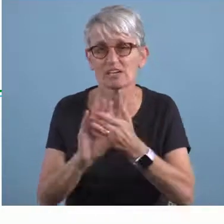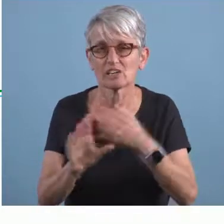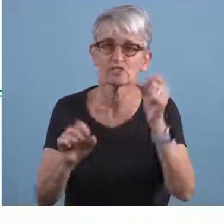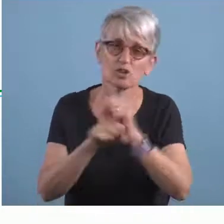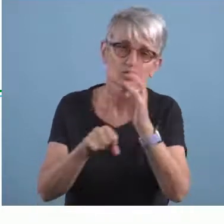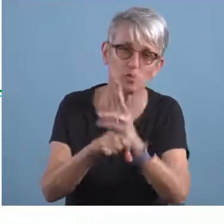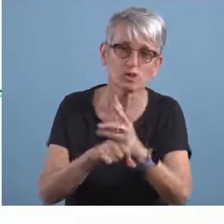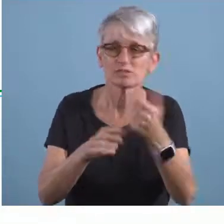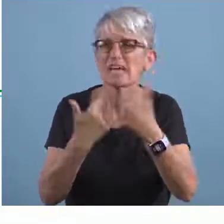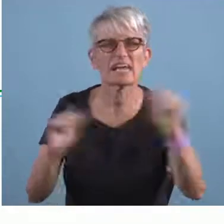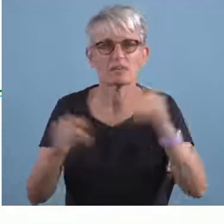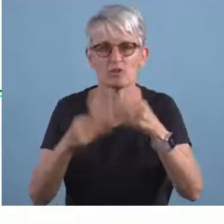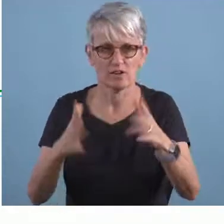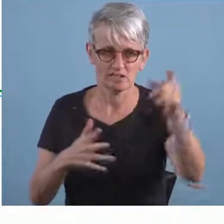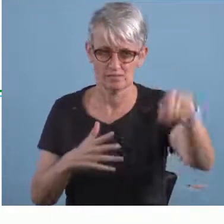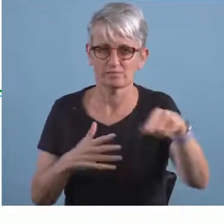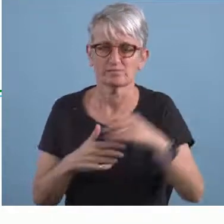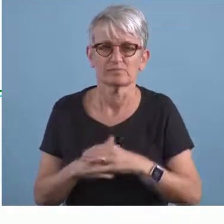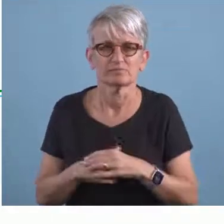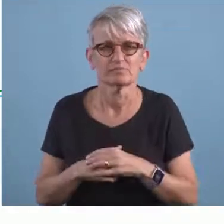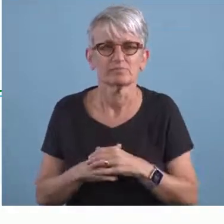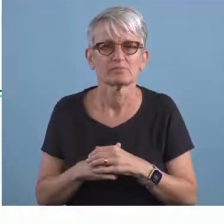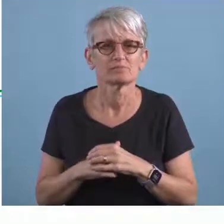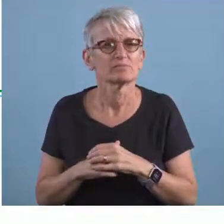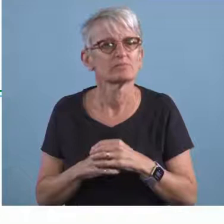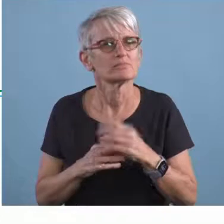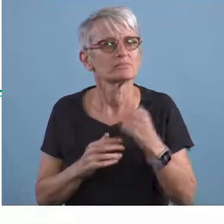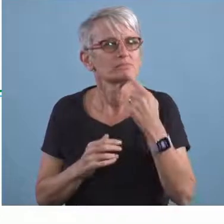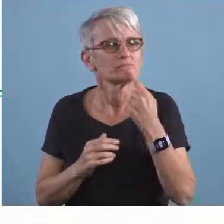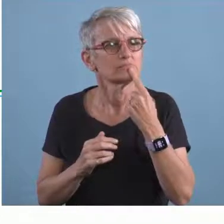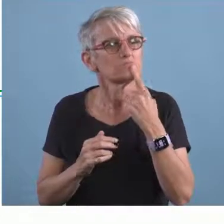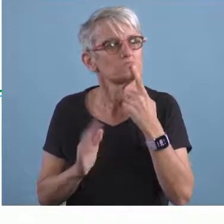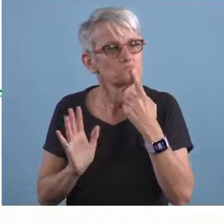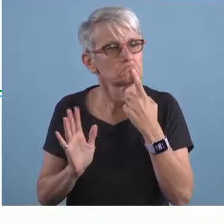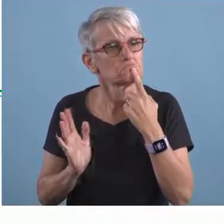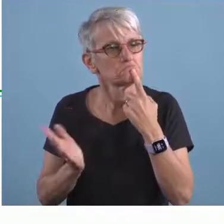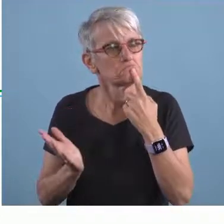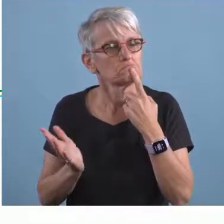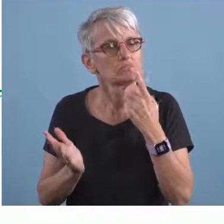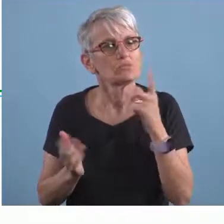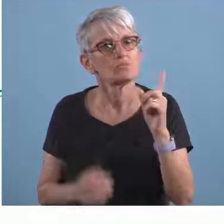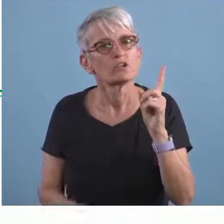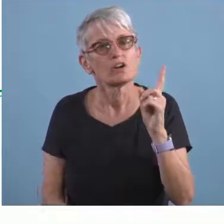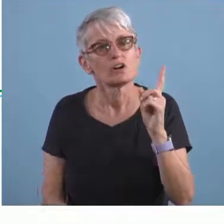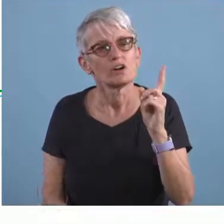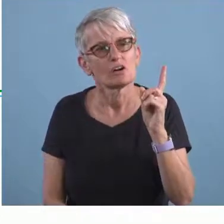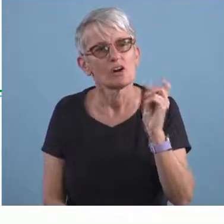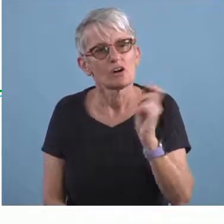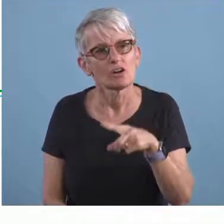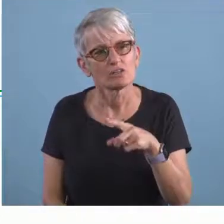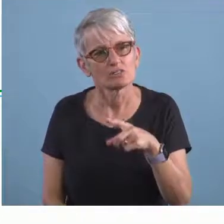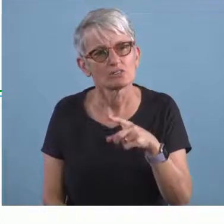workers, any provider. So we said, okay, we asked this question, one among